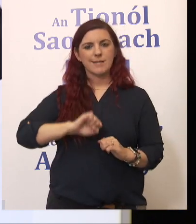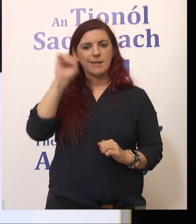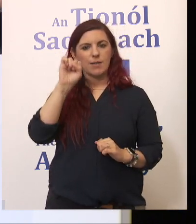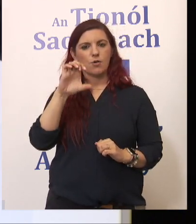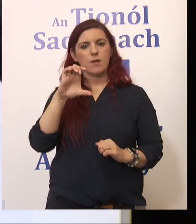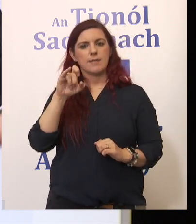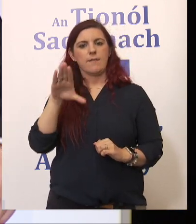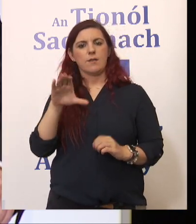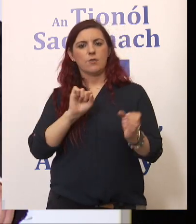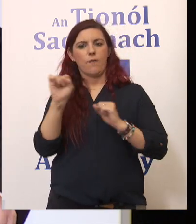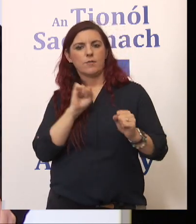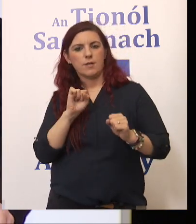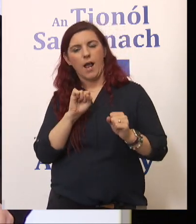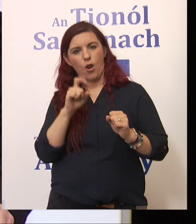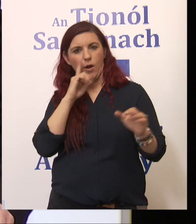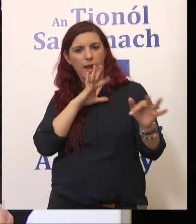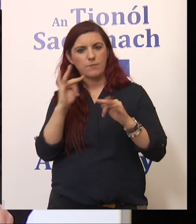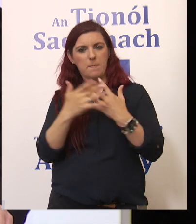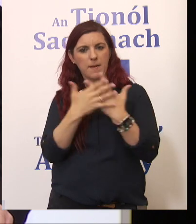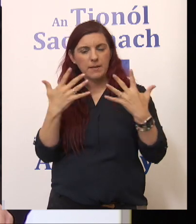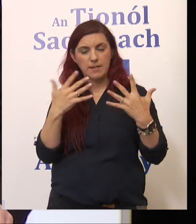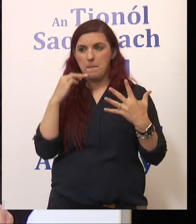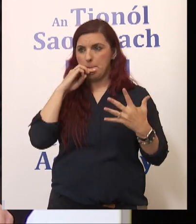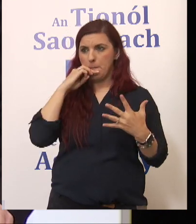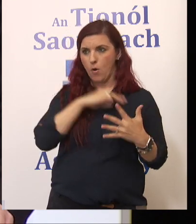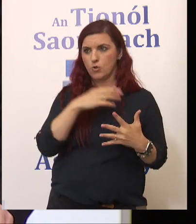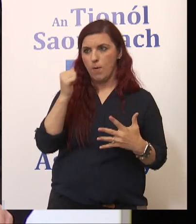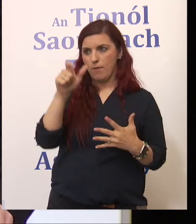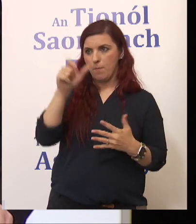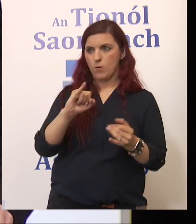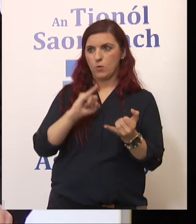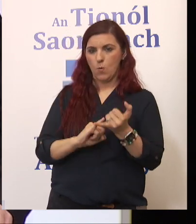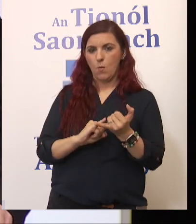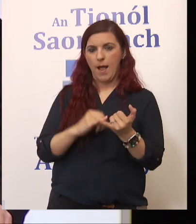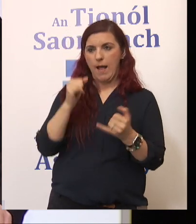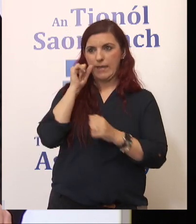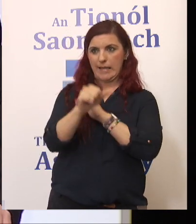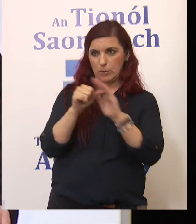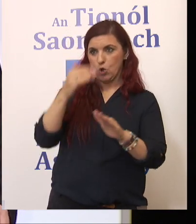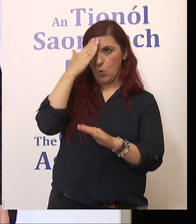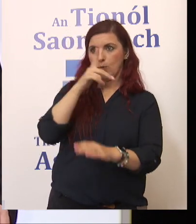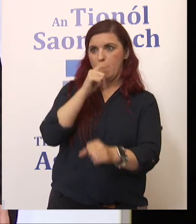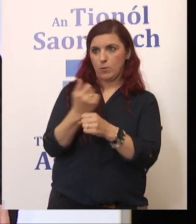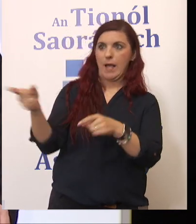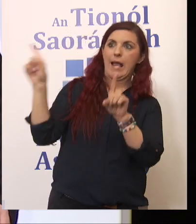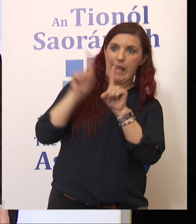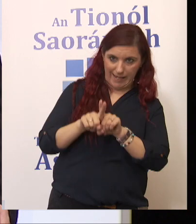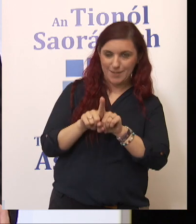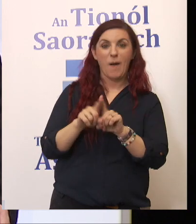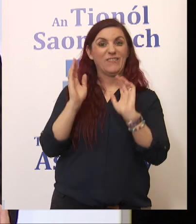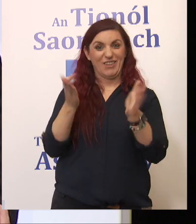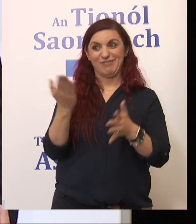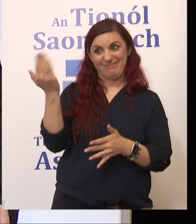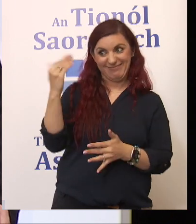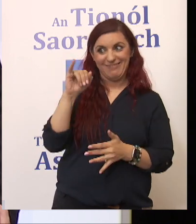charge of a massive big brief, it's always really important that you bring somebody who actually knows what they're talking about. So I've done that with